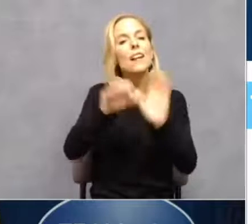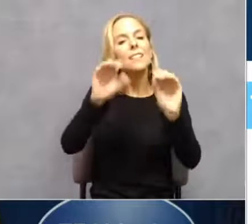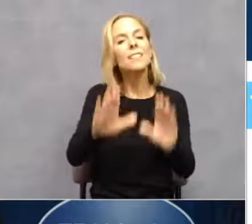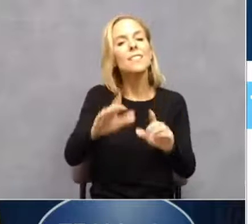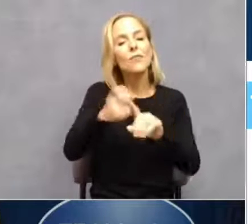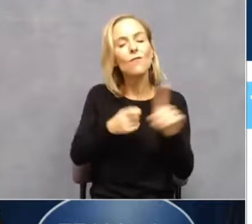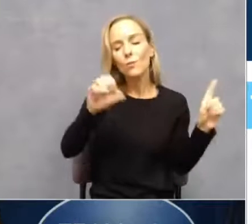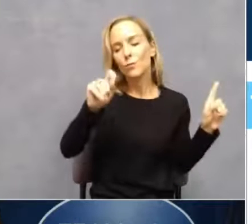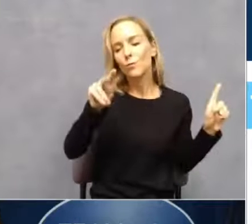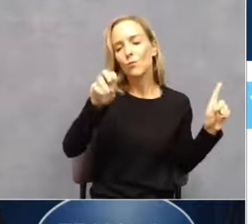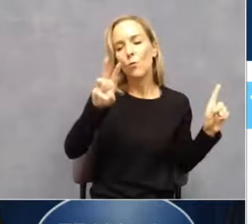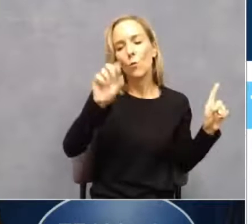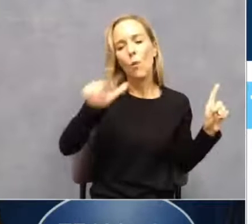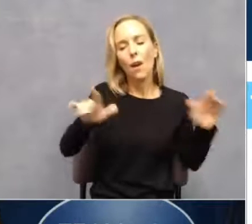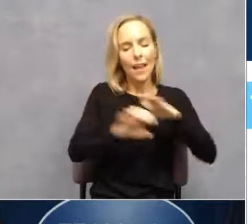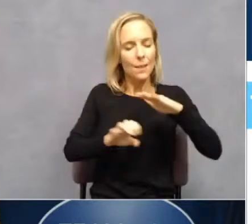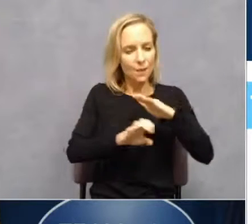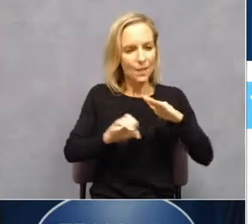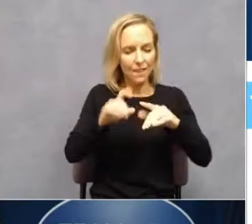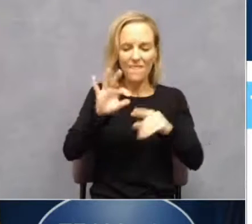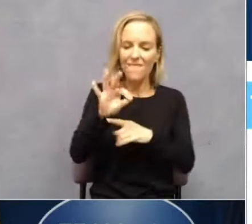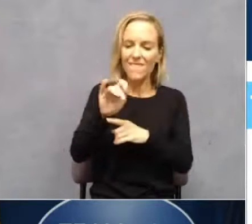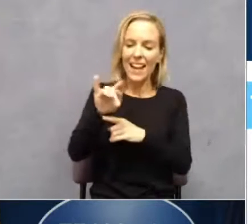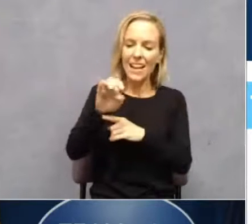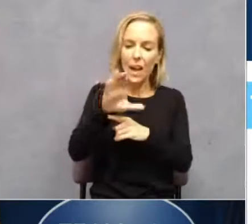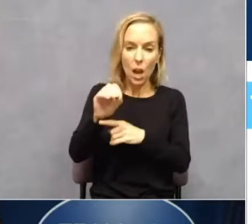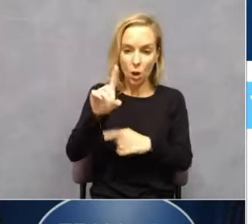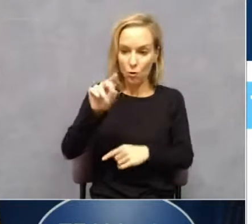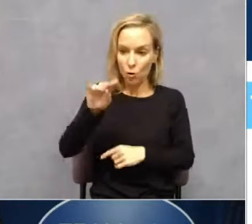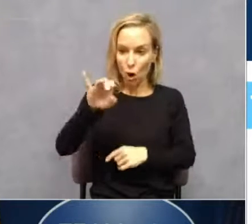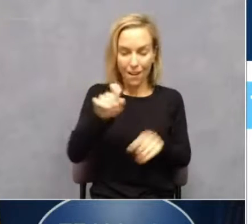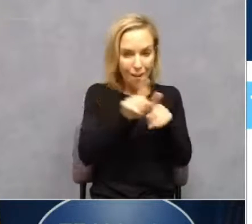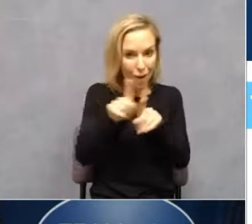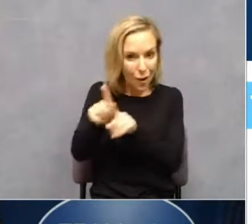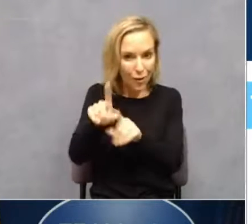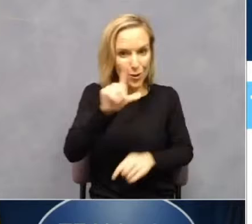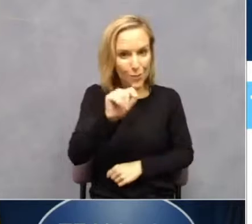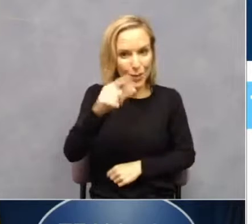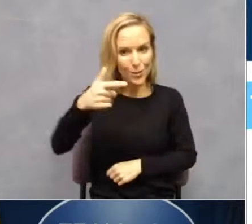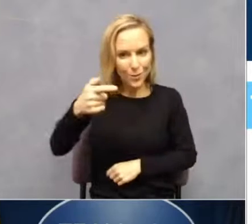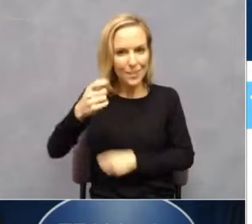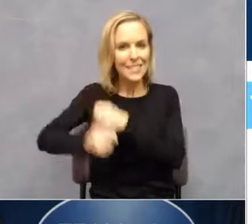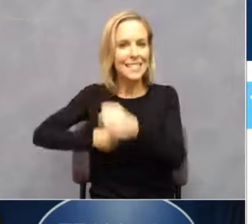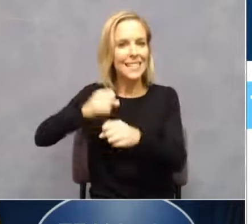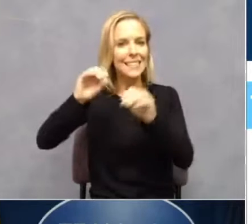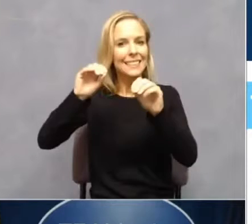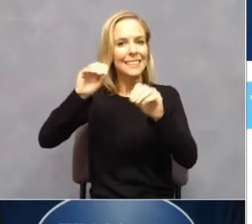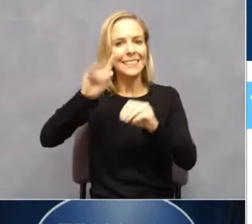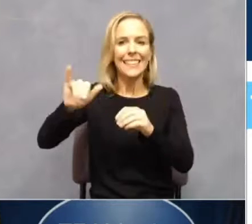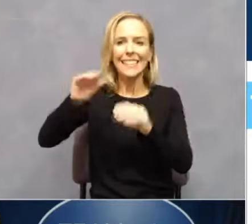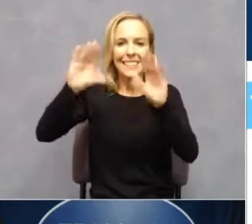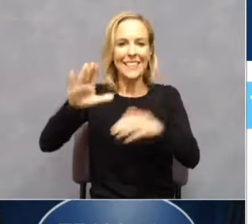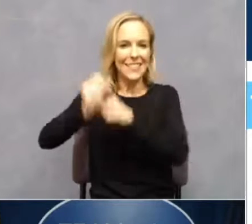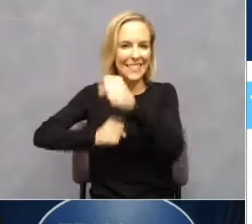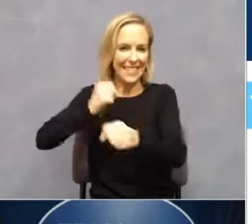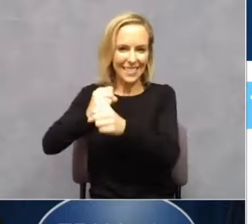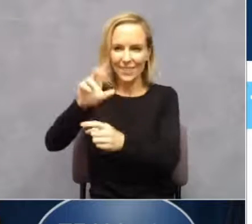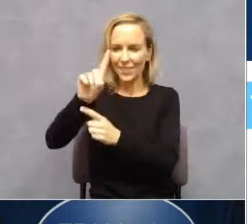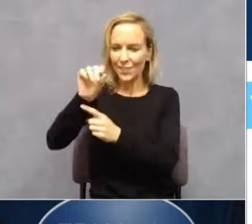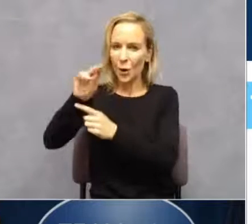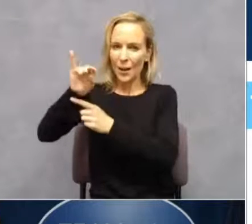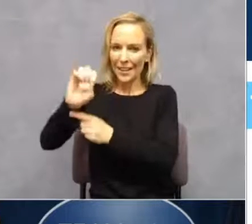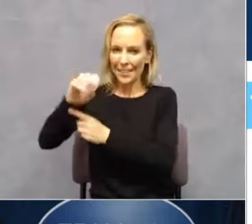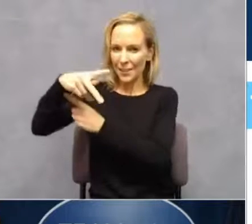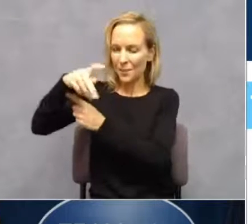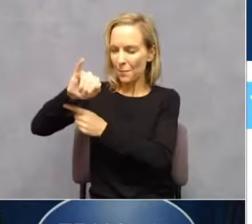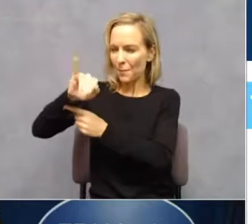County. Donnie was also named the 2021 Kentucky Teacher of the Year. Congratulations to all of the